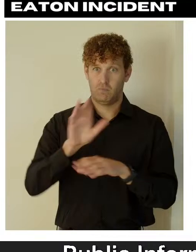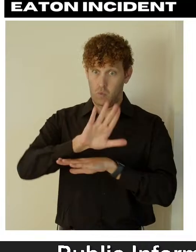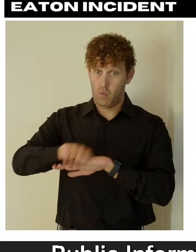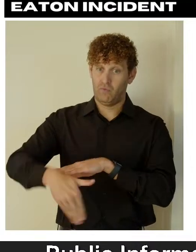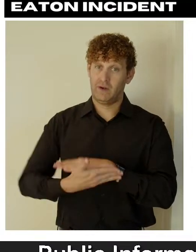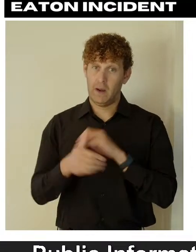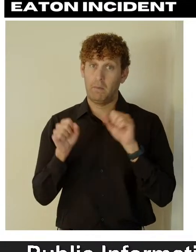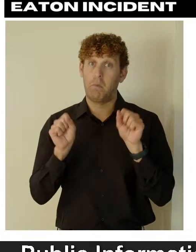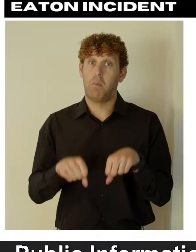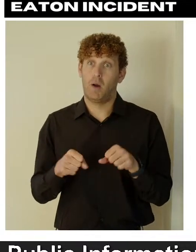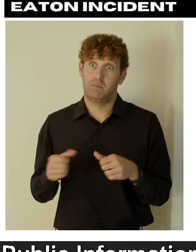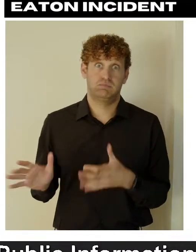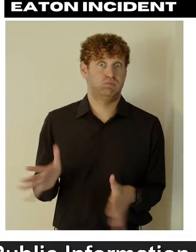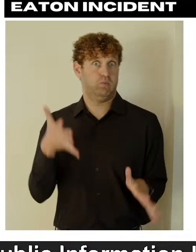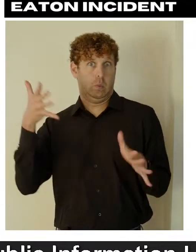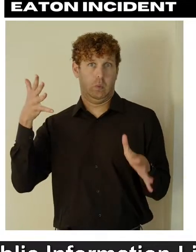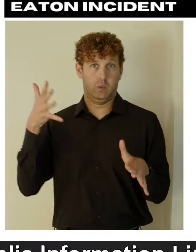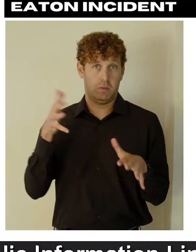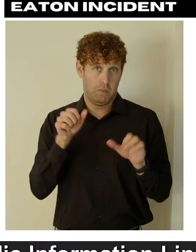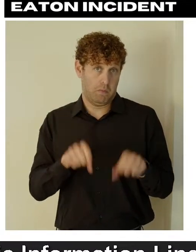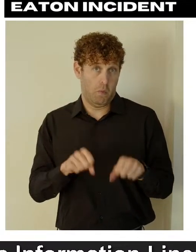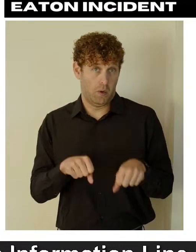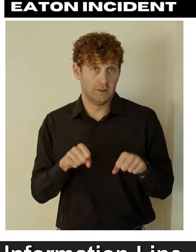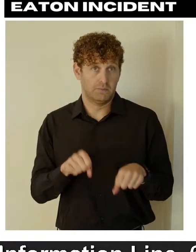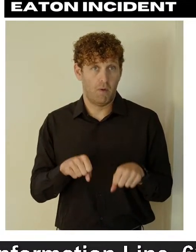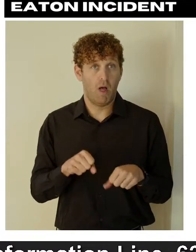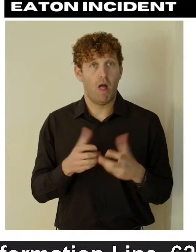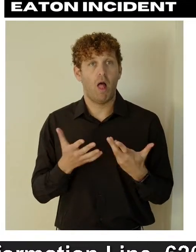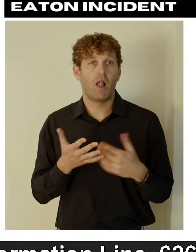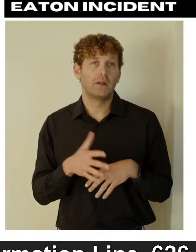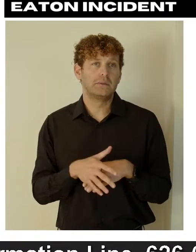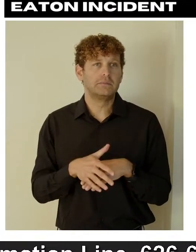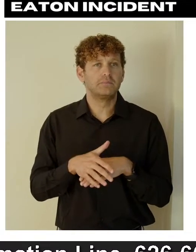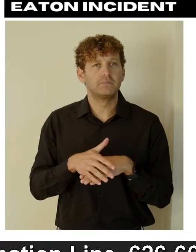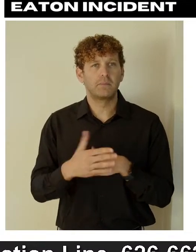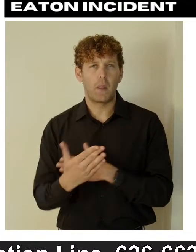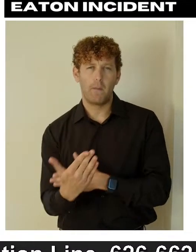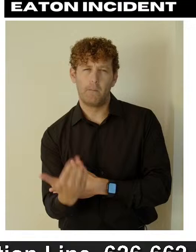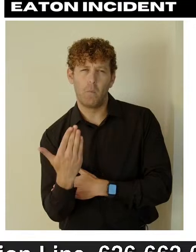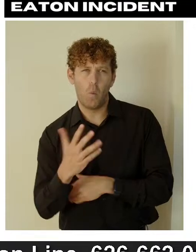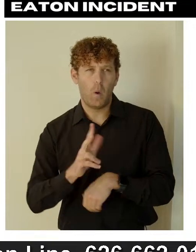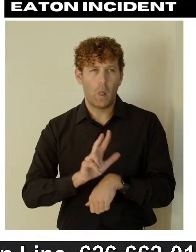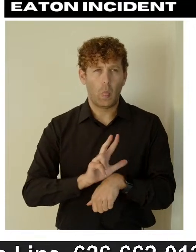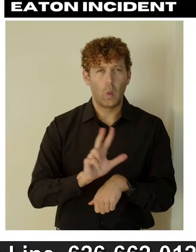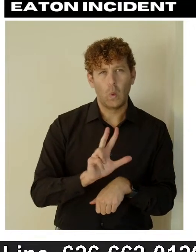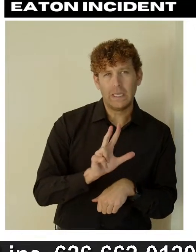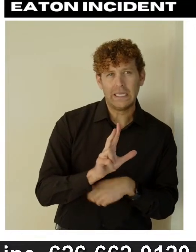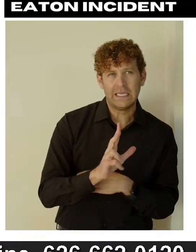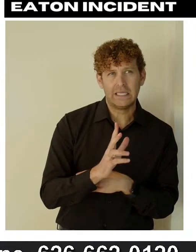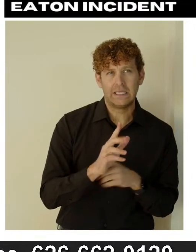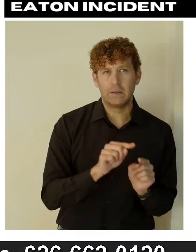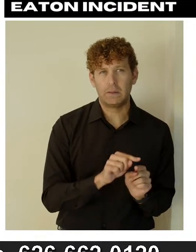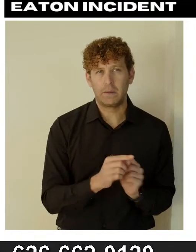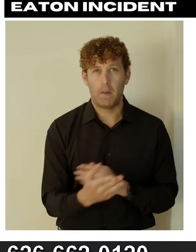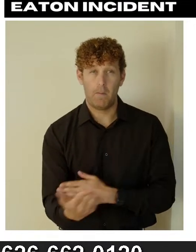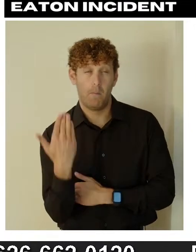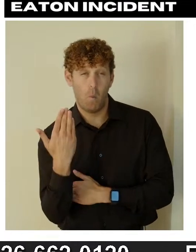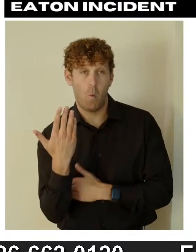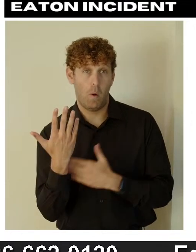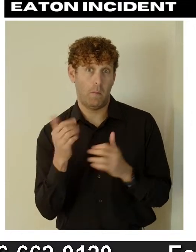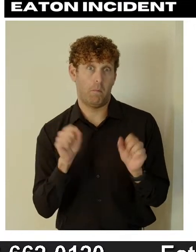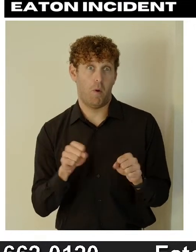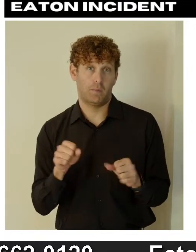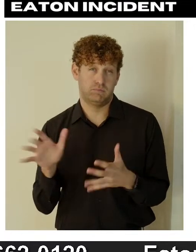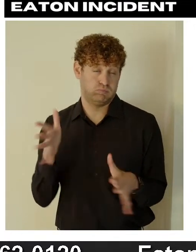it most likely be between about 3 a.m. and 10 a.m. tomorrow morning. If they do, we'd expect some gusts down here 20 to